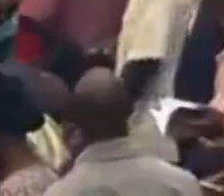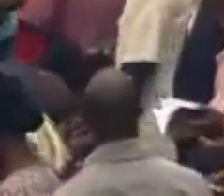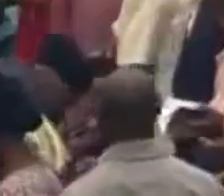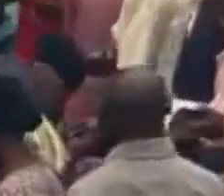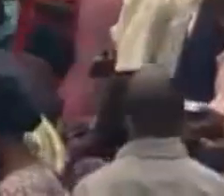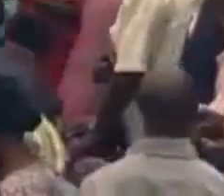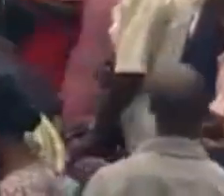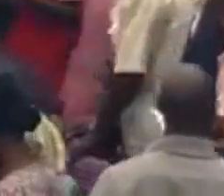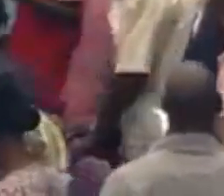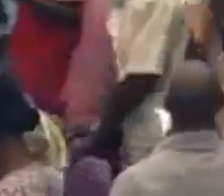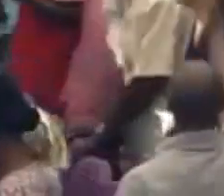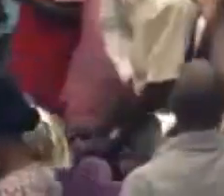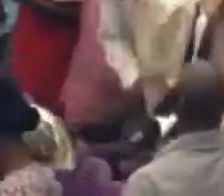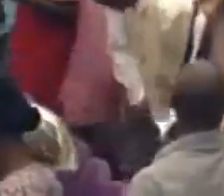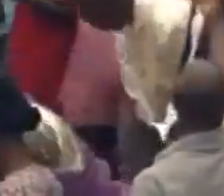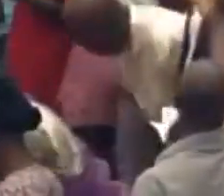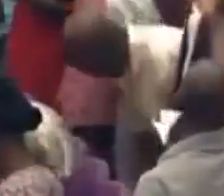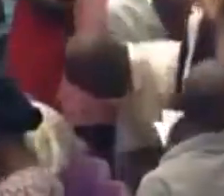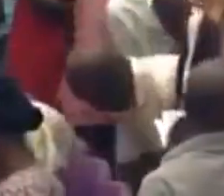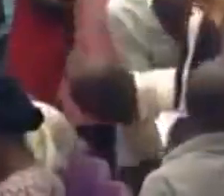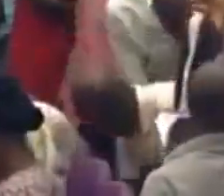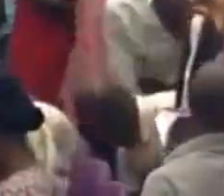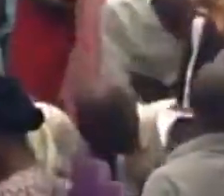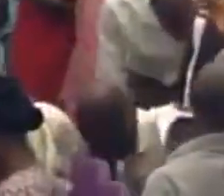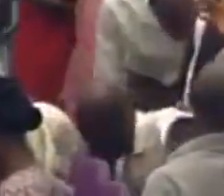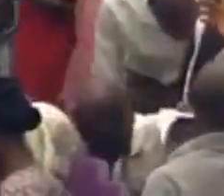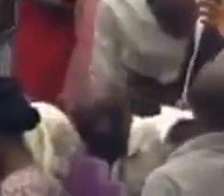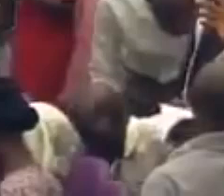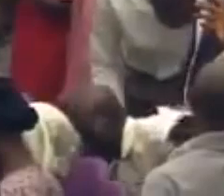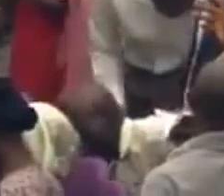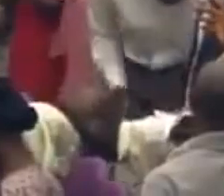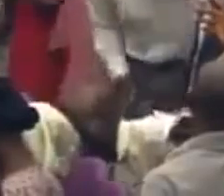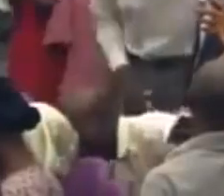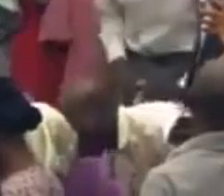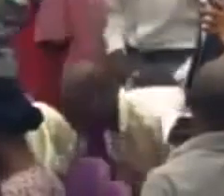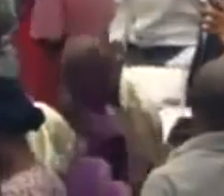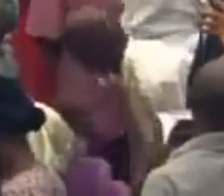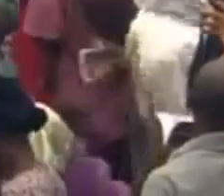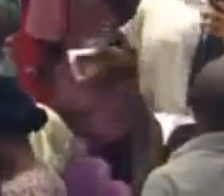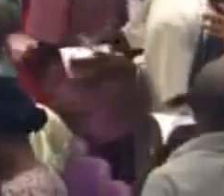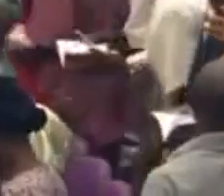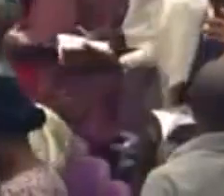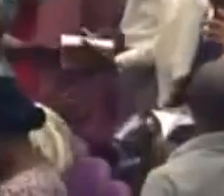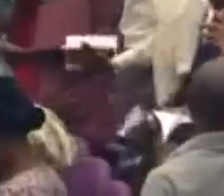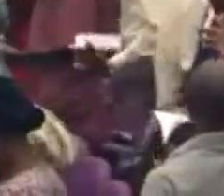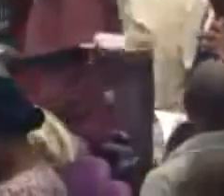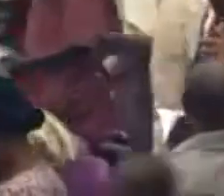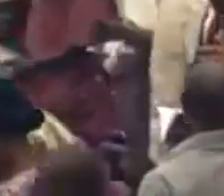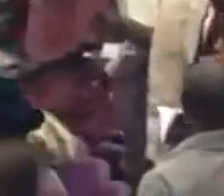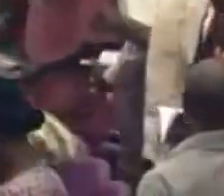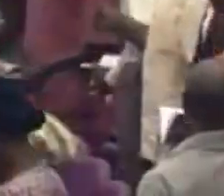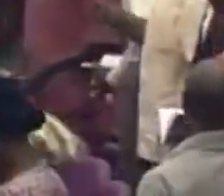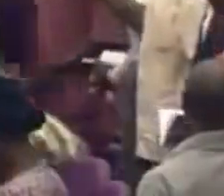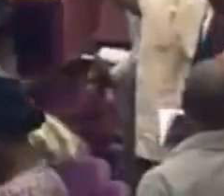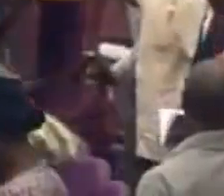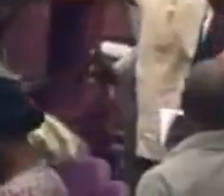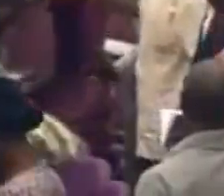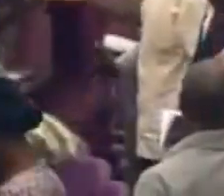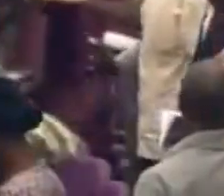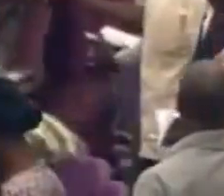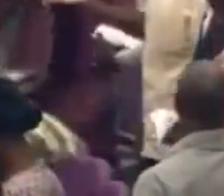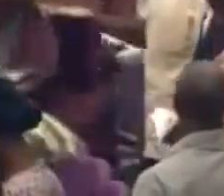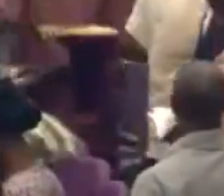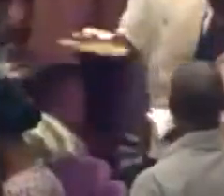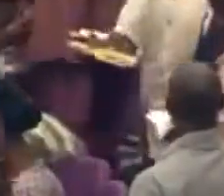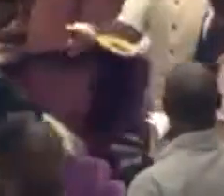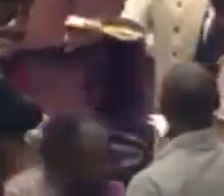260. Gracious Spirit, dwell with me. I myself will gracious be, and with words that help